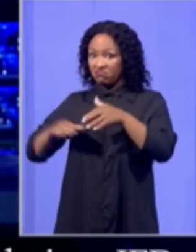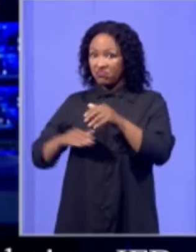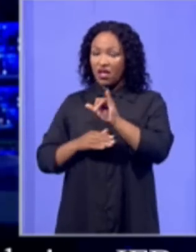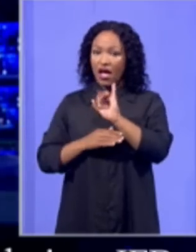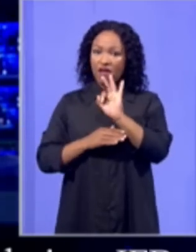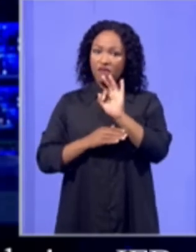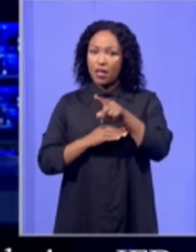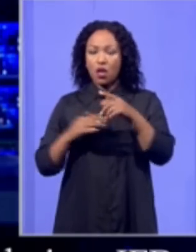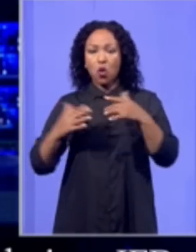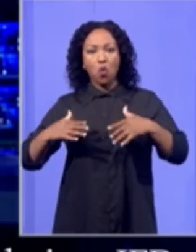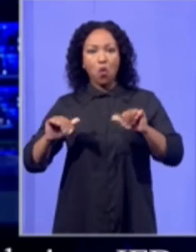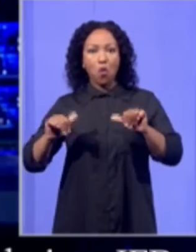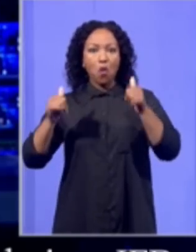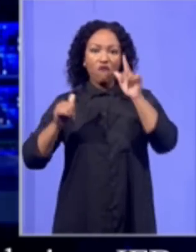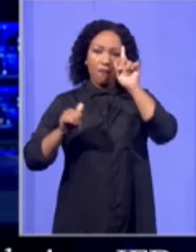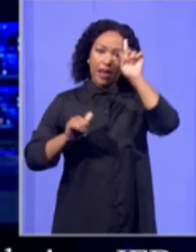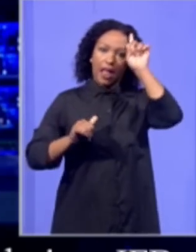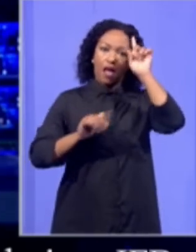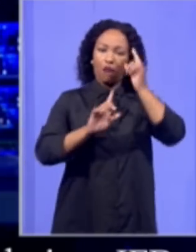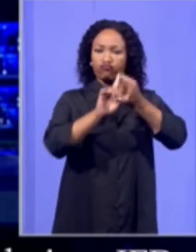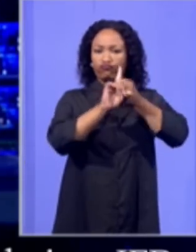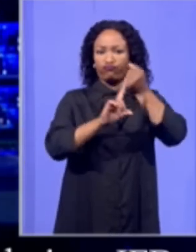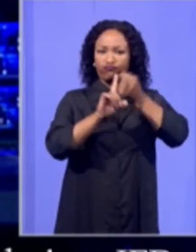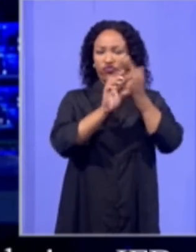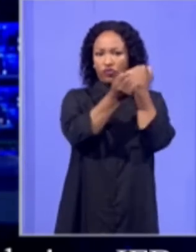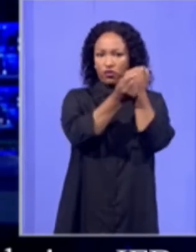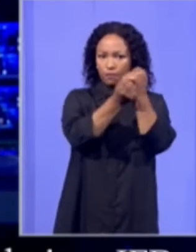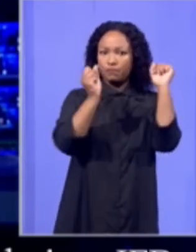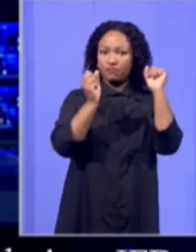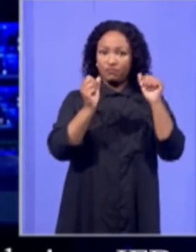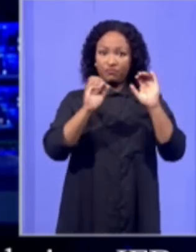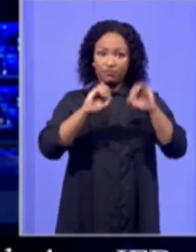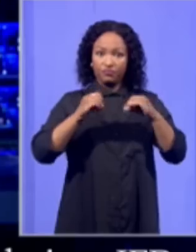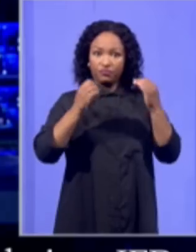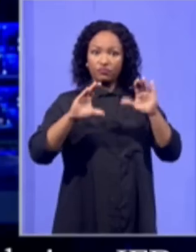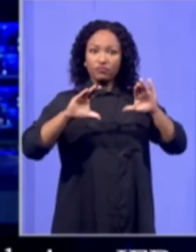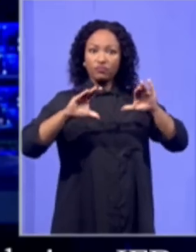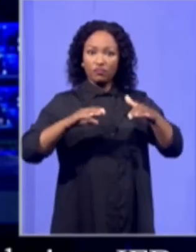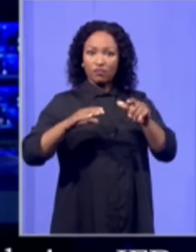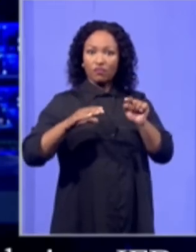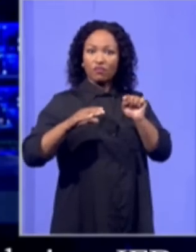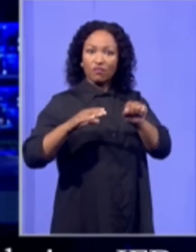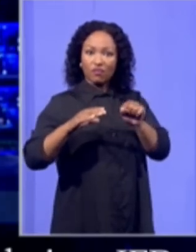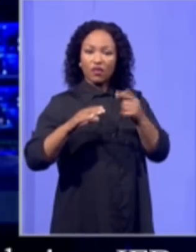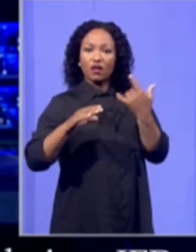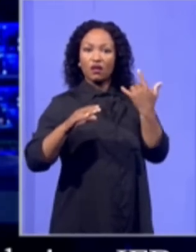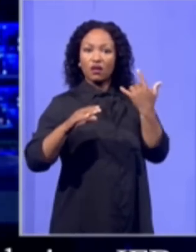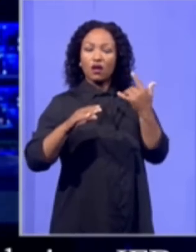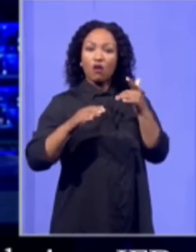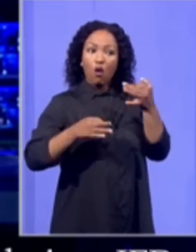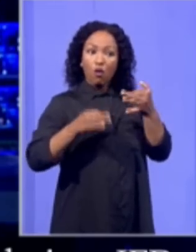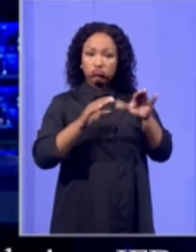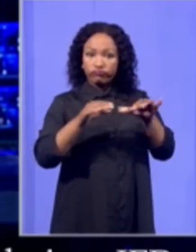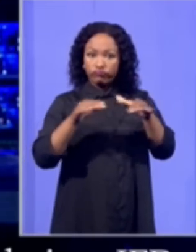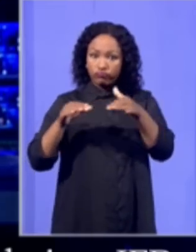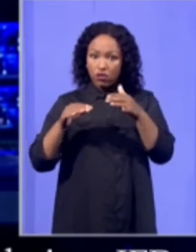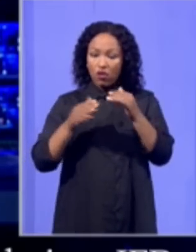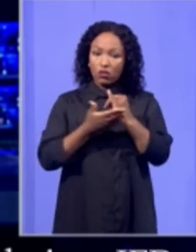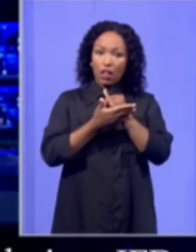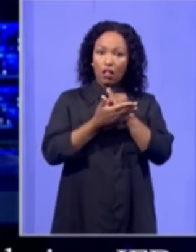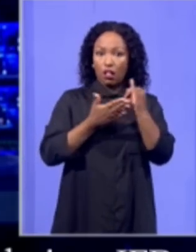gore Nelson Mandela a gololwe. A re lekoko le ne gape la lopa gore go phumolwe dikiletso go makoko otlhe a sepolotiki